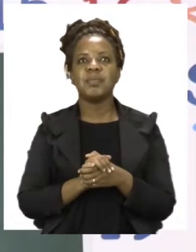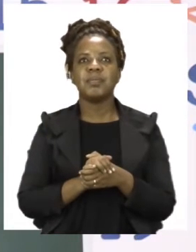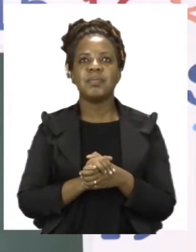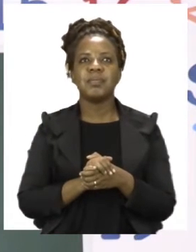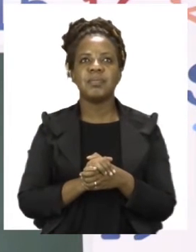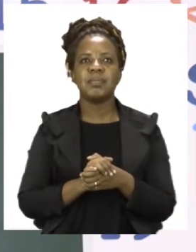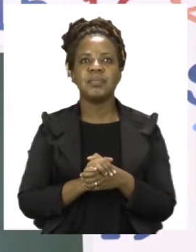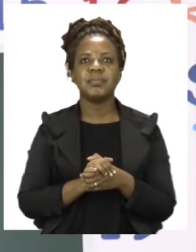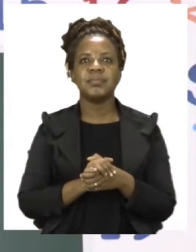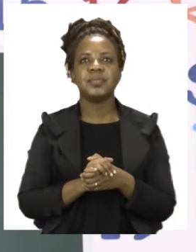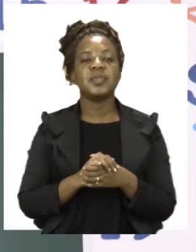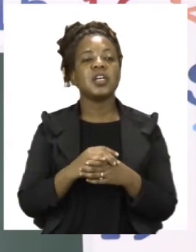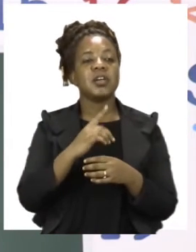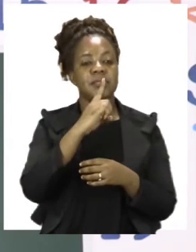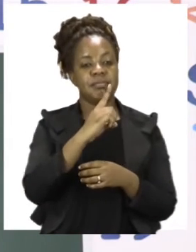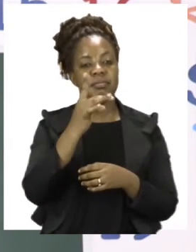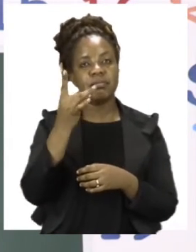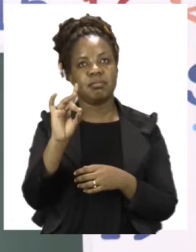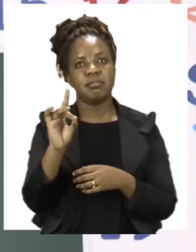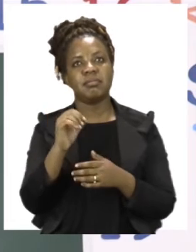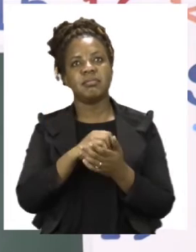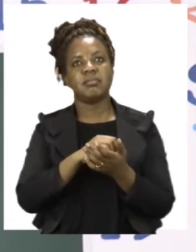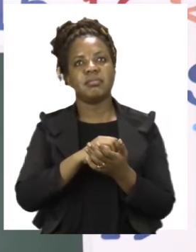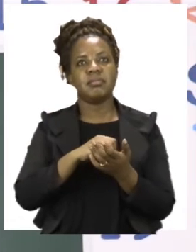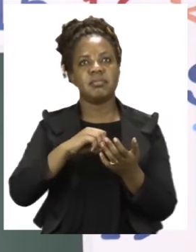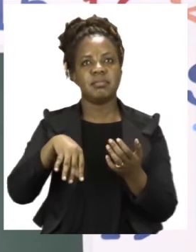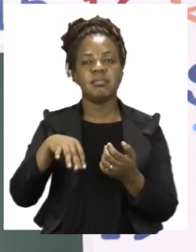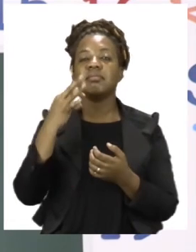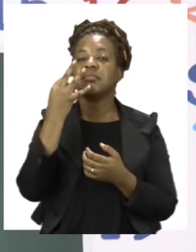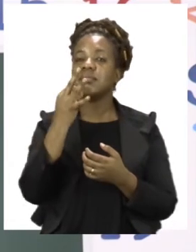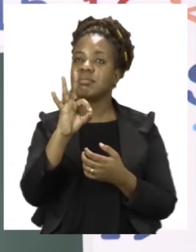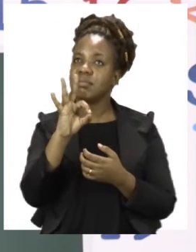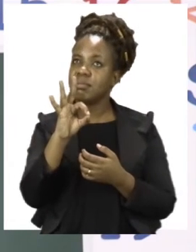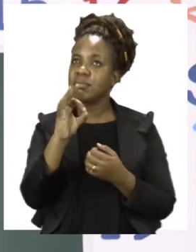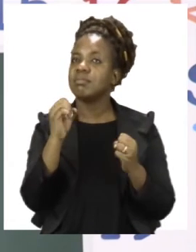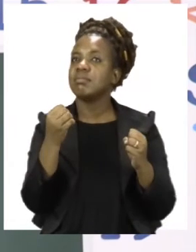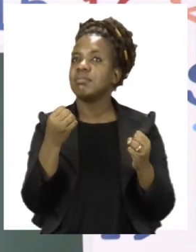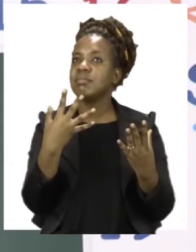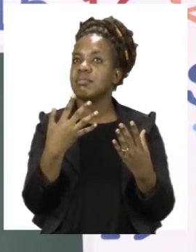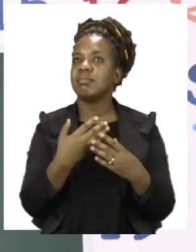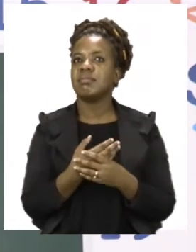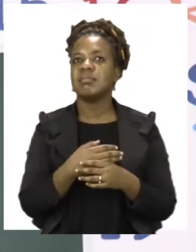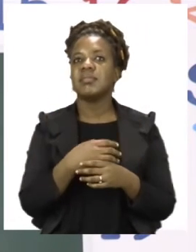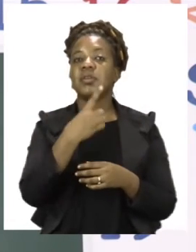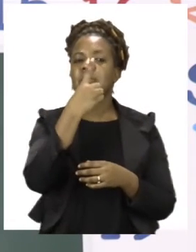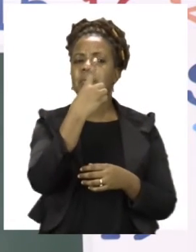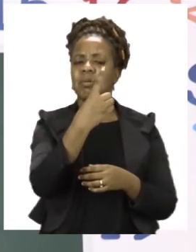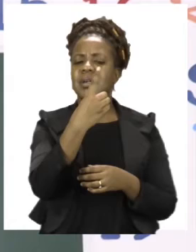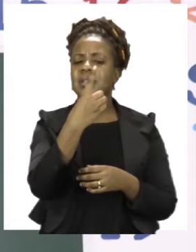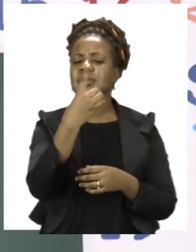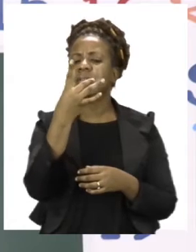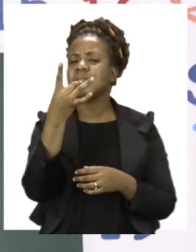we can continue. 18 minus 9. 18 minus